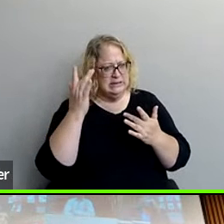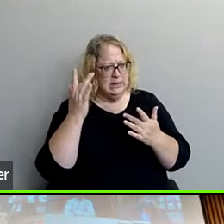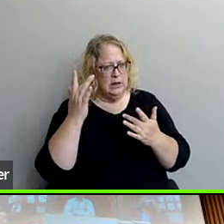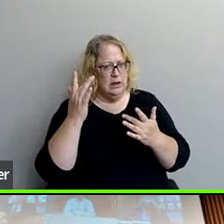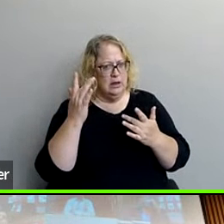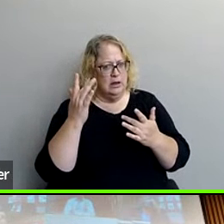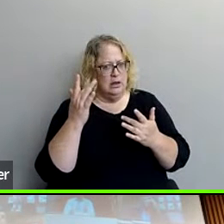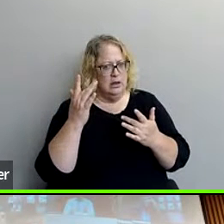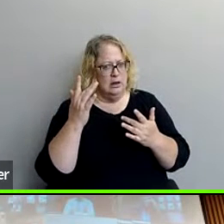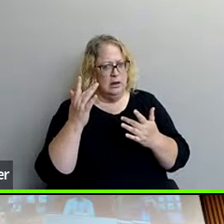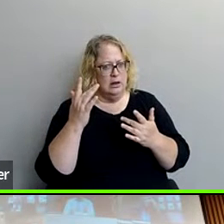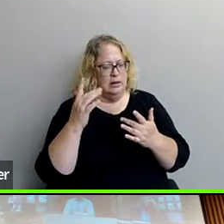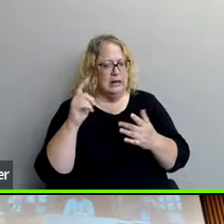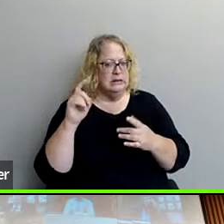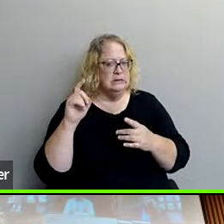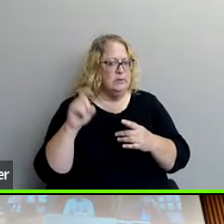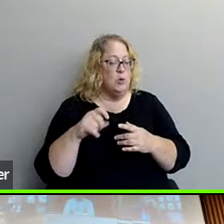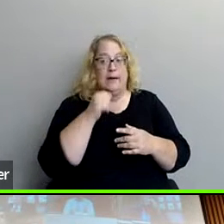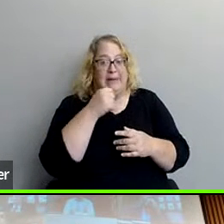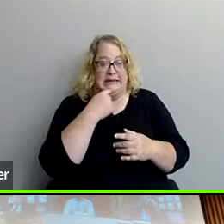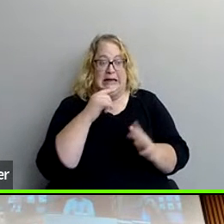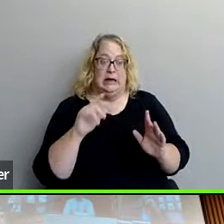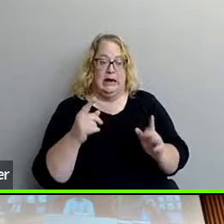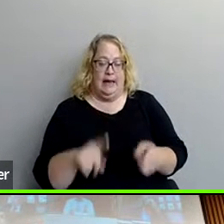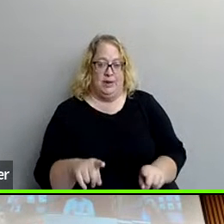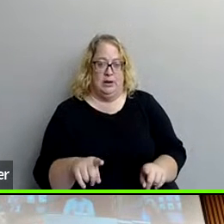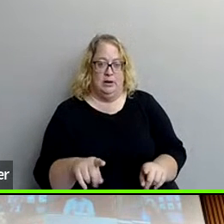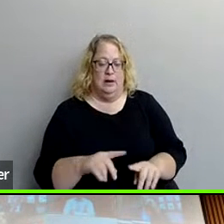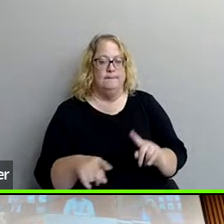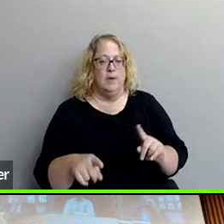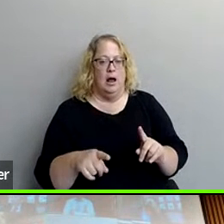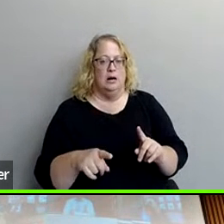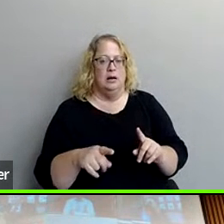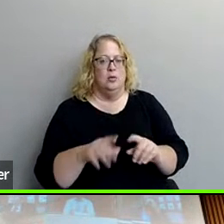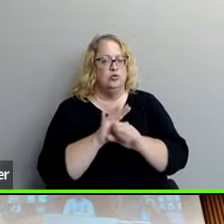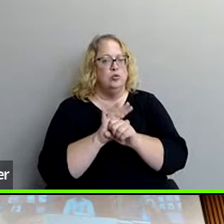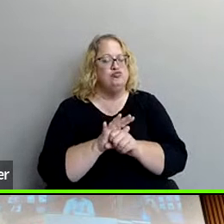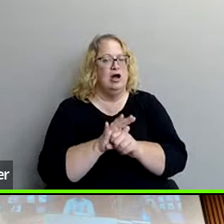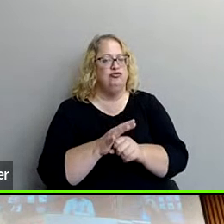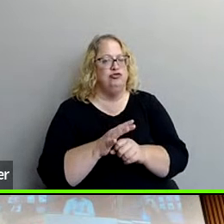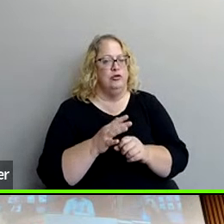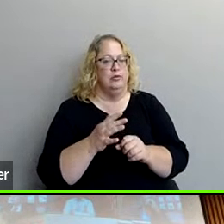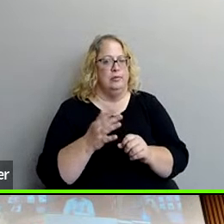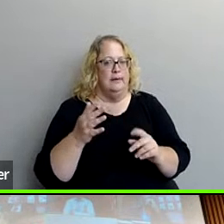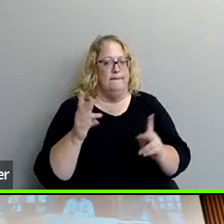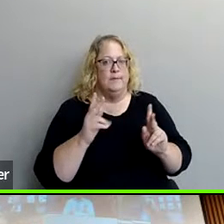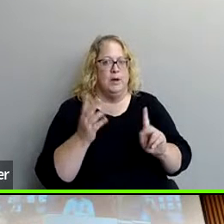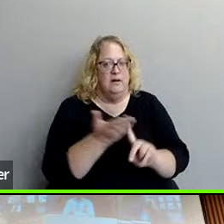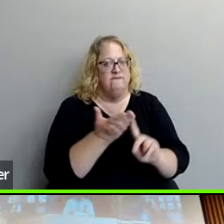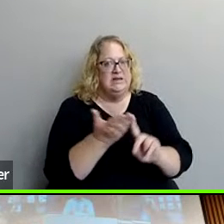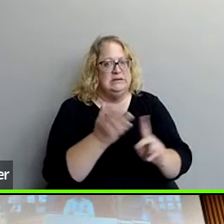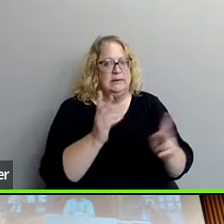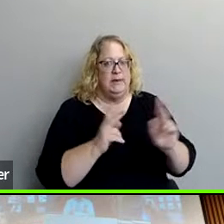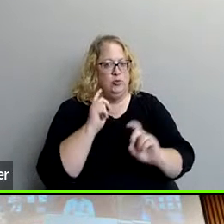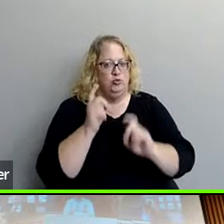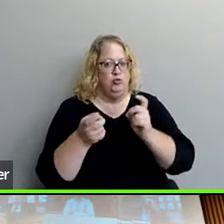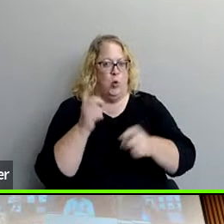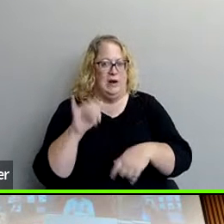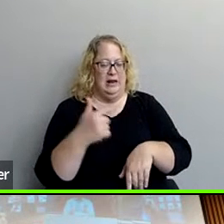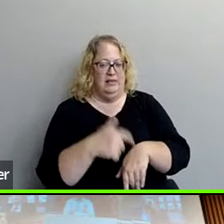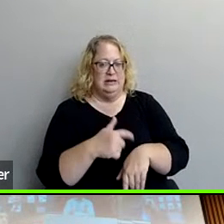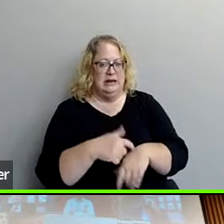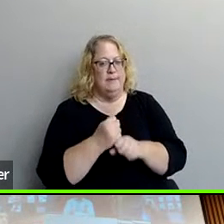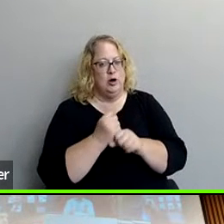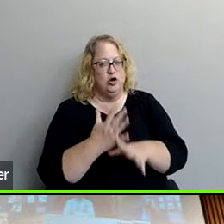There was supposedly, I'm not saying it happened, there was pressure being put on people to donate at that time.